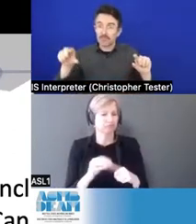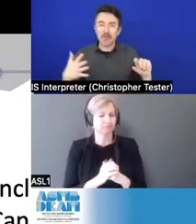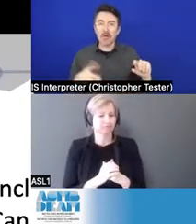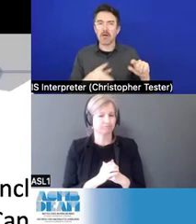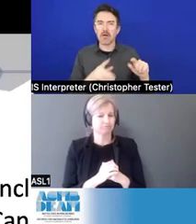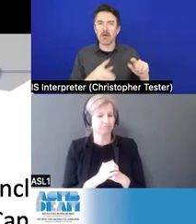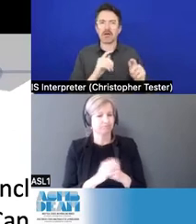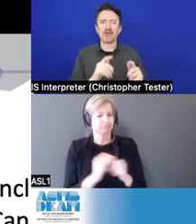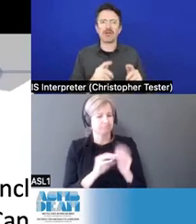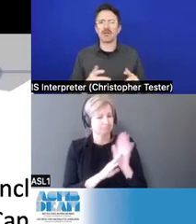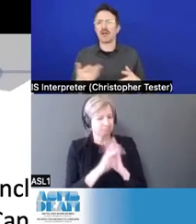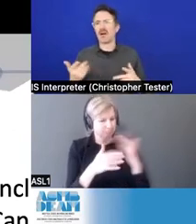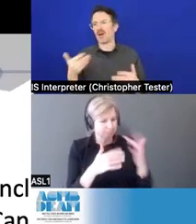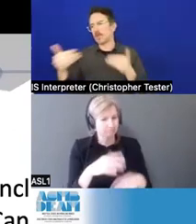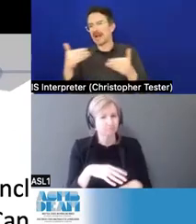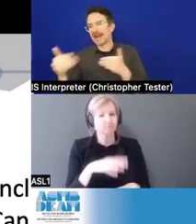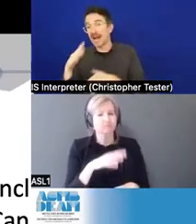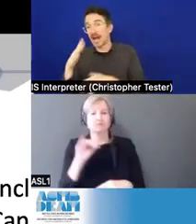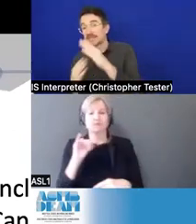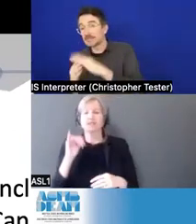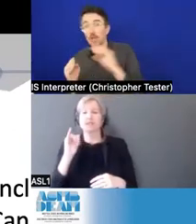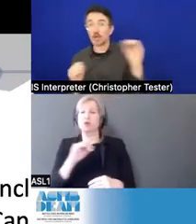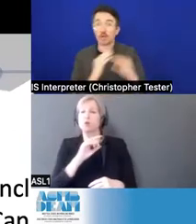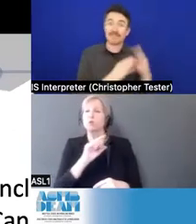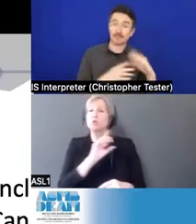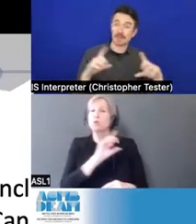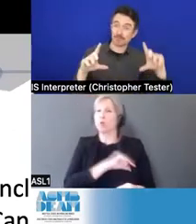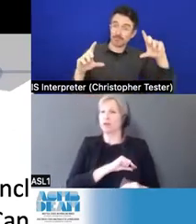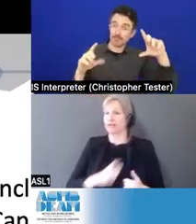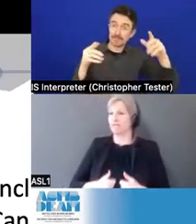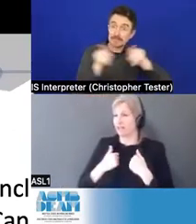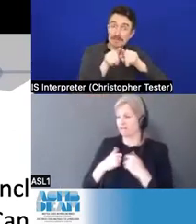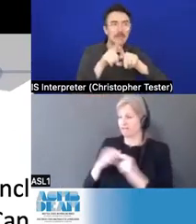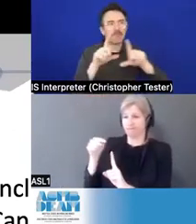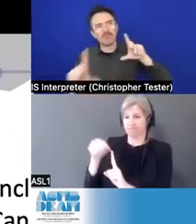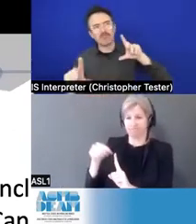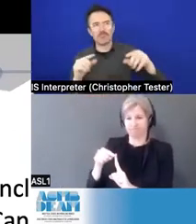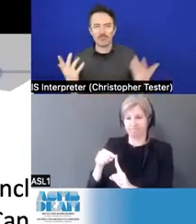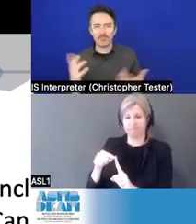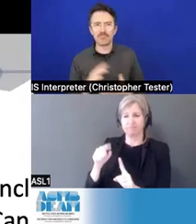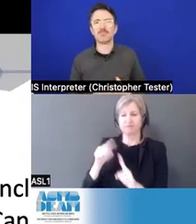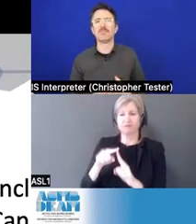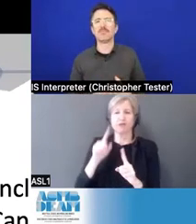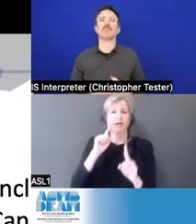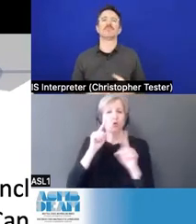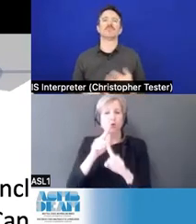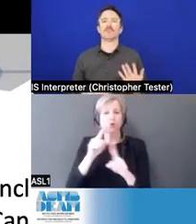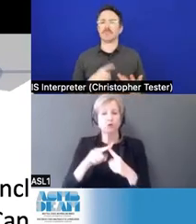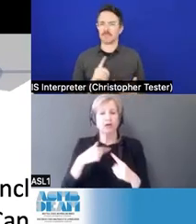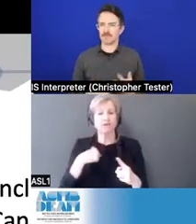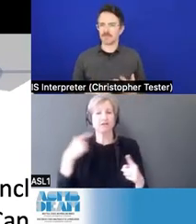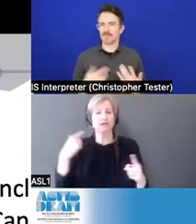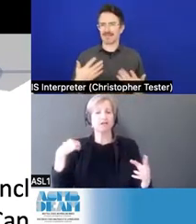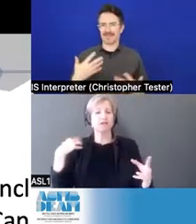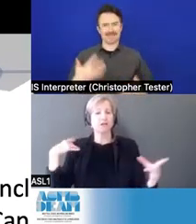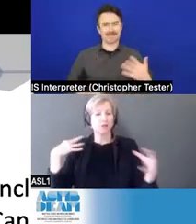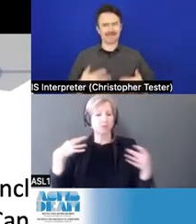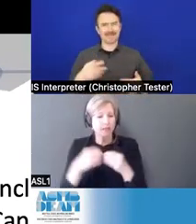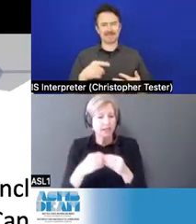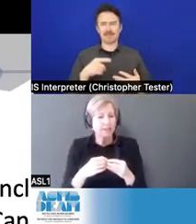of national quality of life statistics that aims to provide comprehensive and usable evidence on